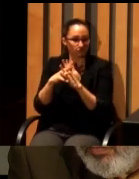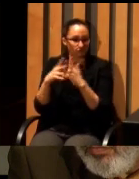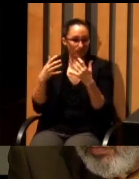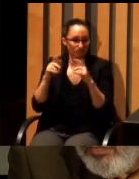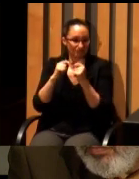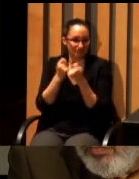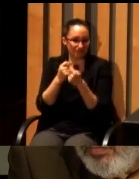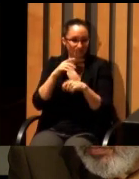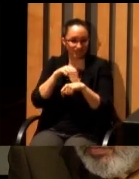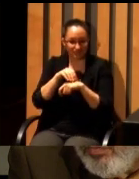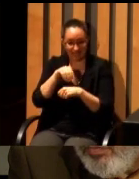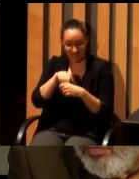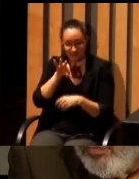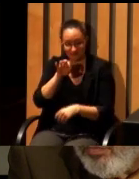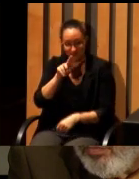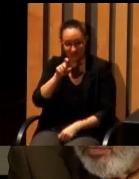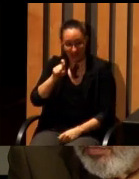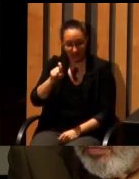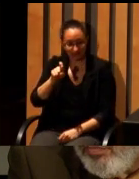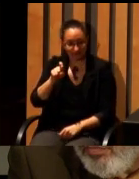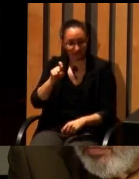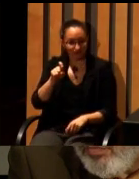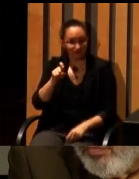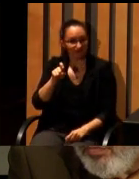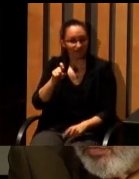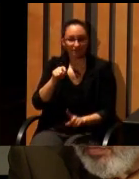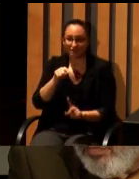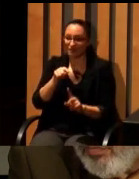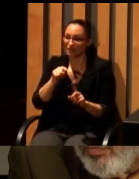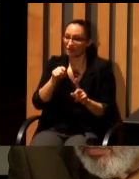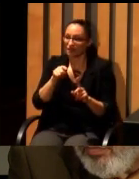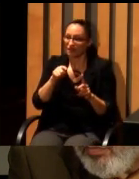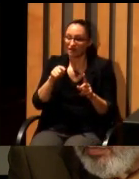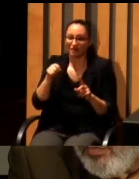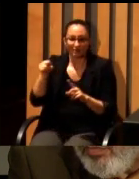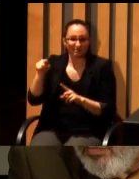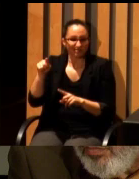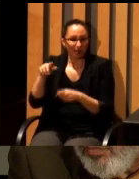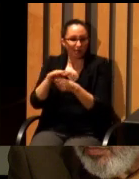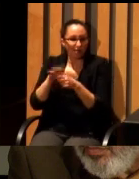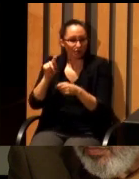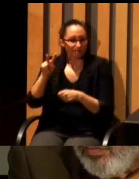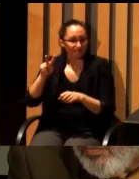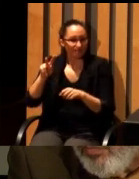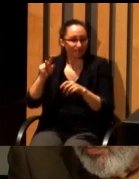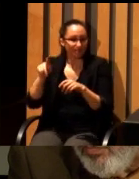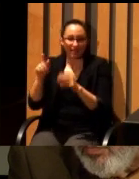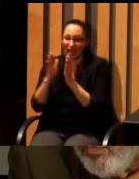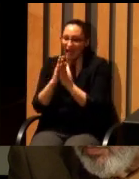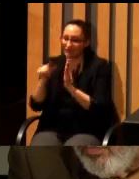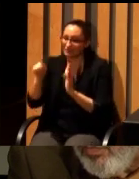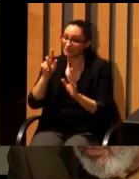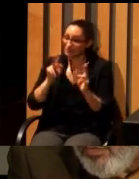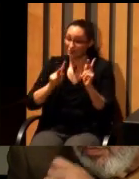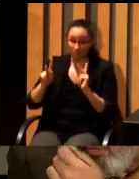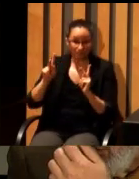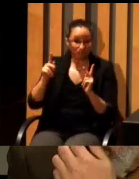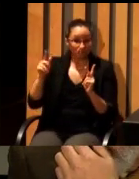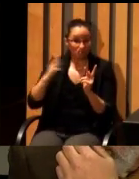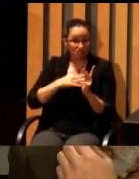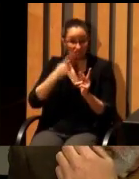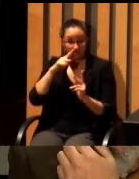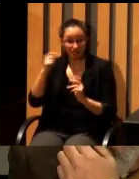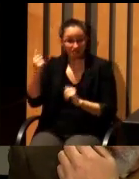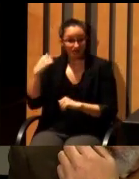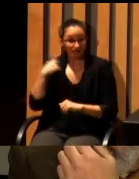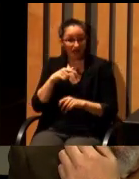of the local TV stations asked viewers to send in video clips of them and their friends and families singing Hail to the Redskins.